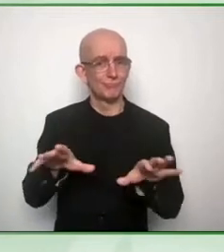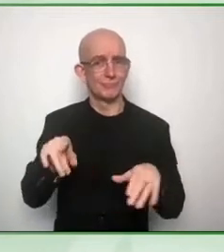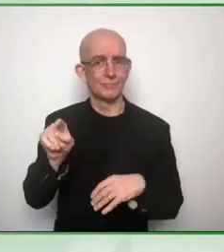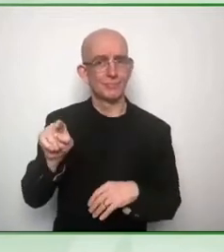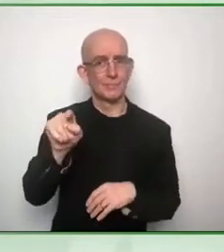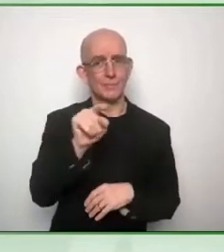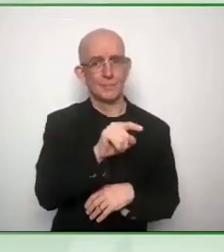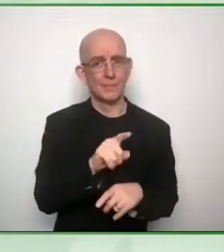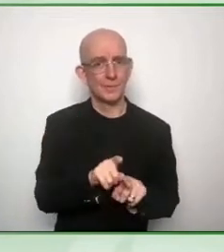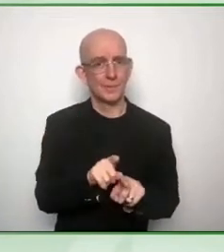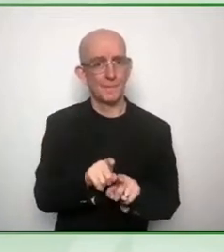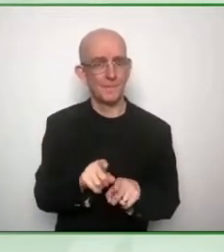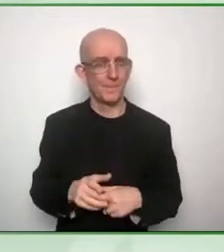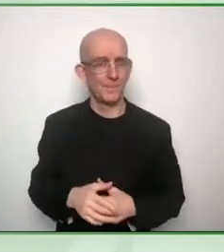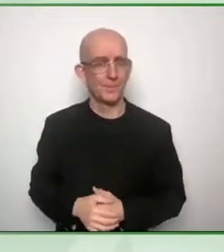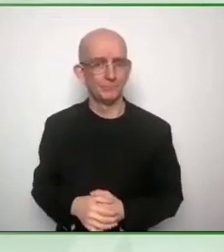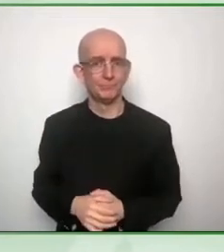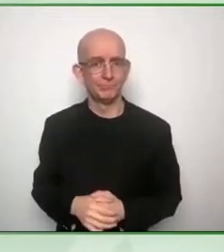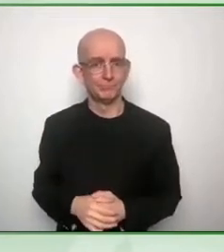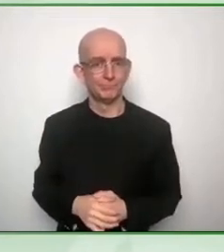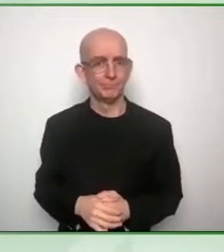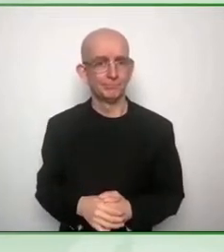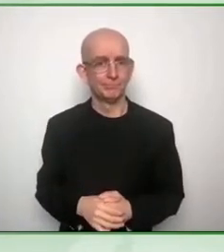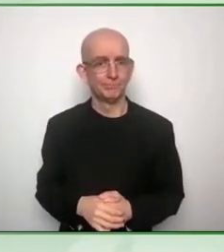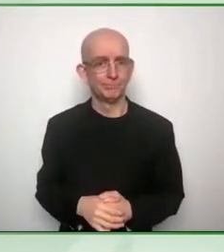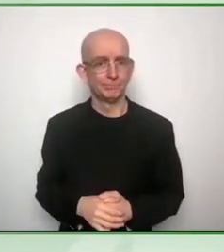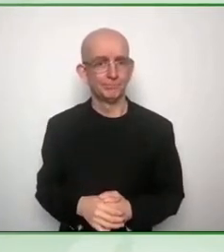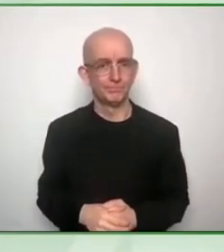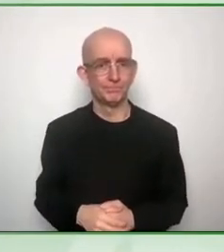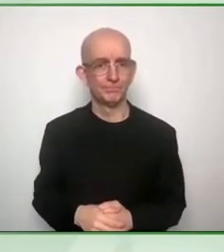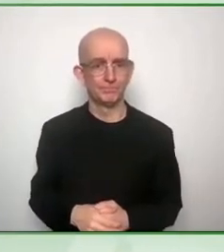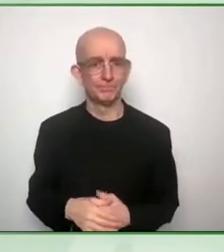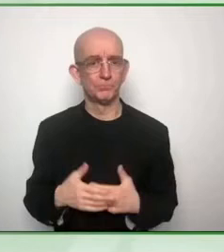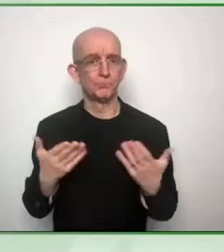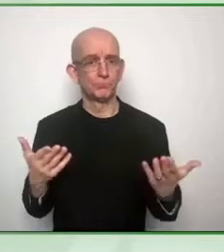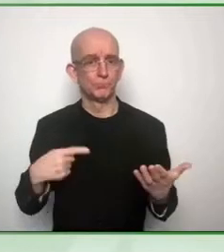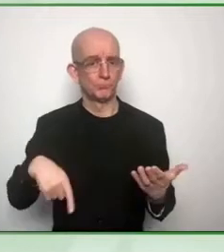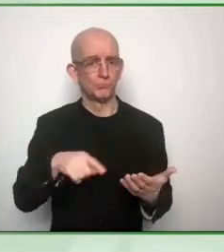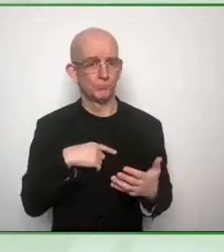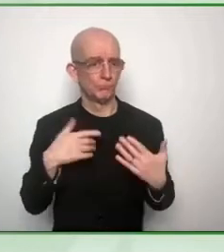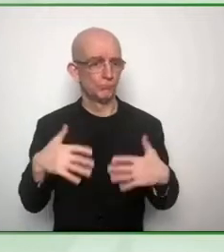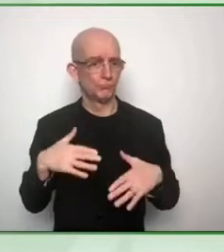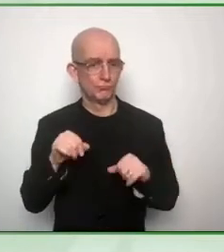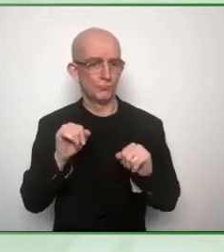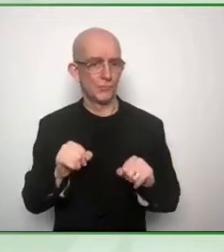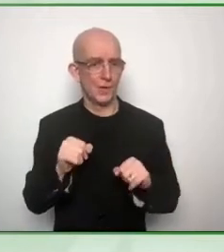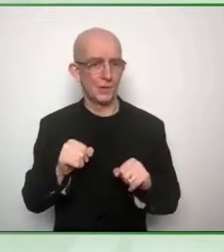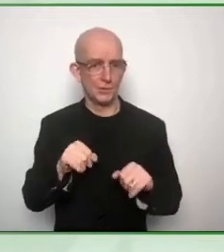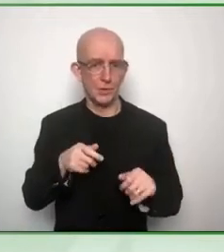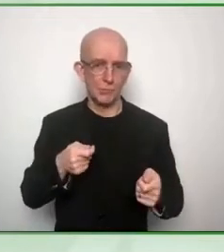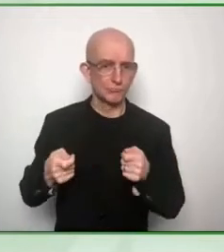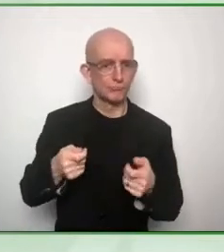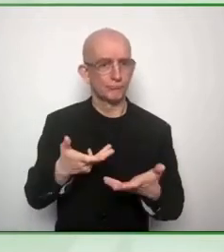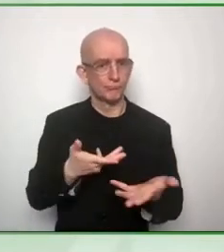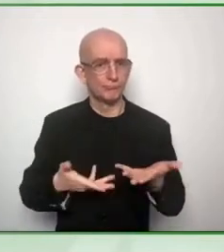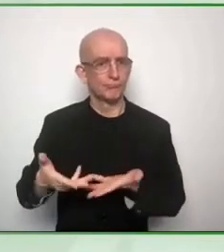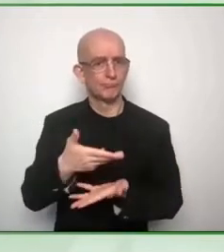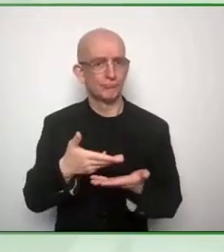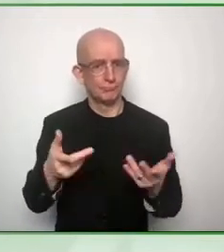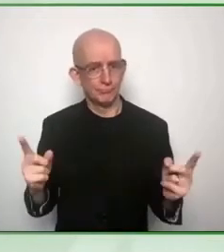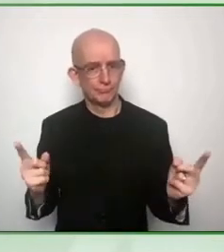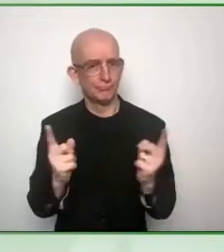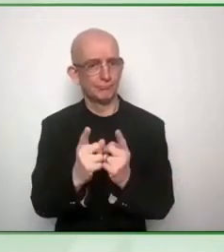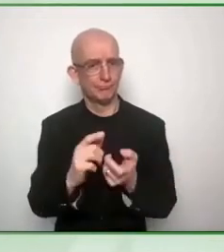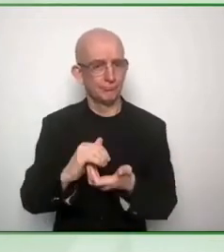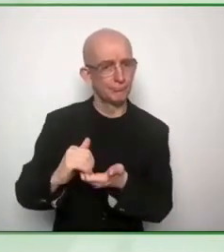morning session, and we're more than happy to follow up on this one. Thank you. Is international growth also an immediate